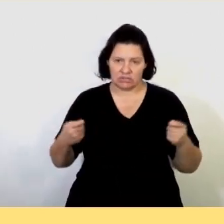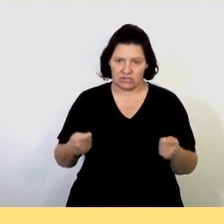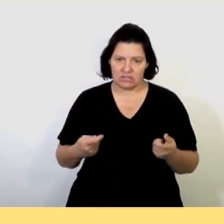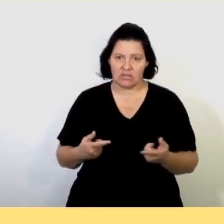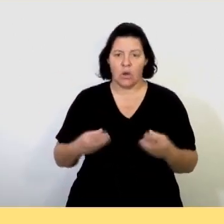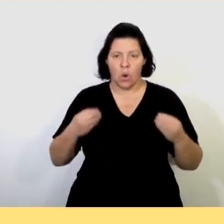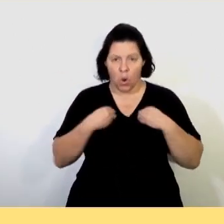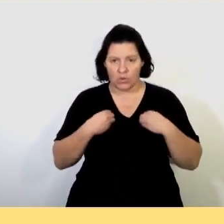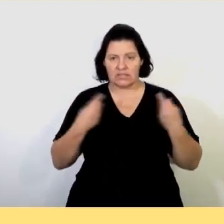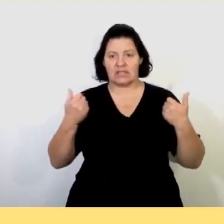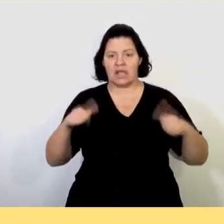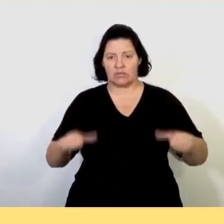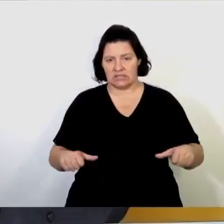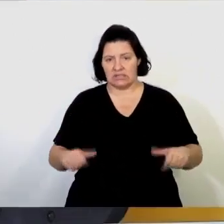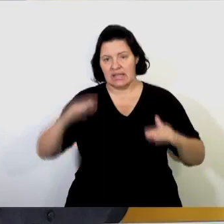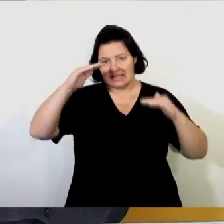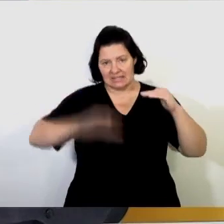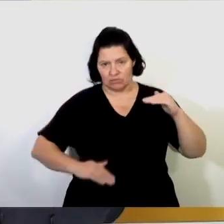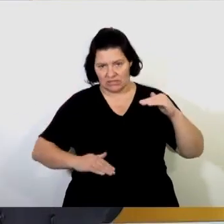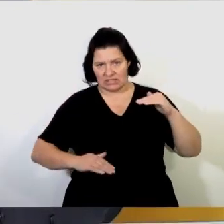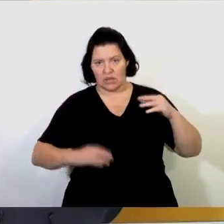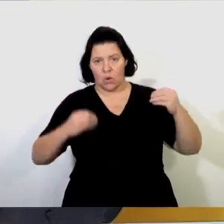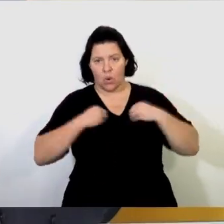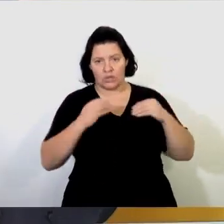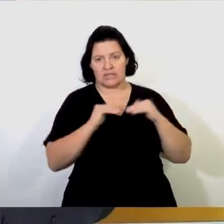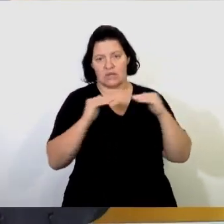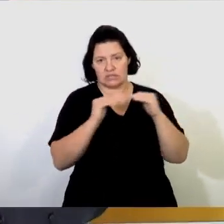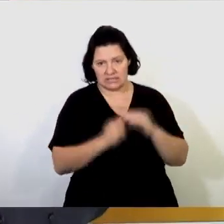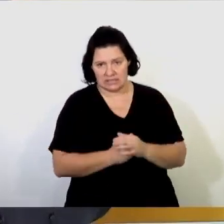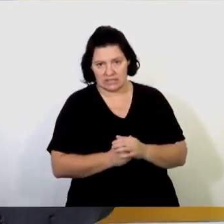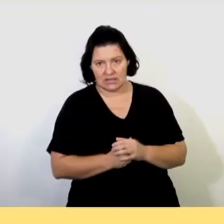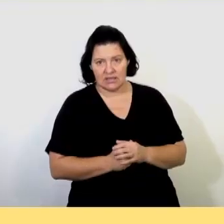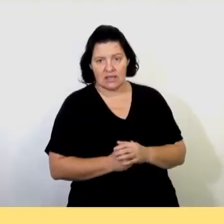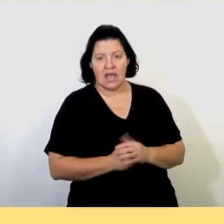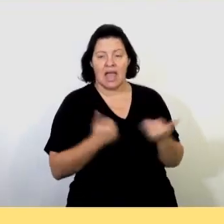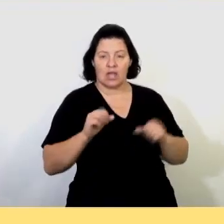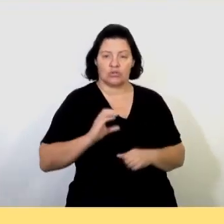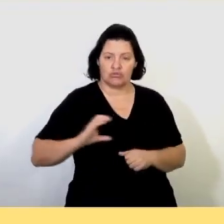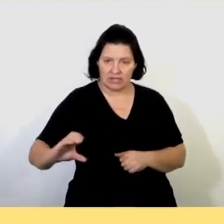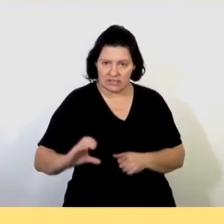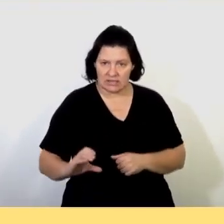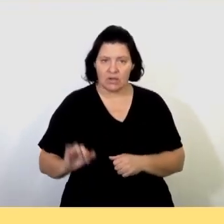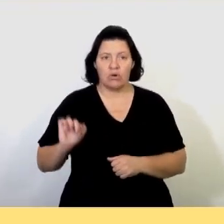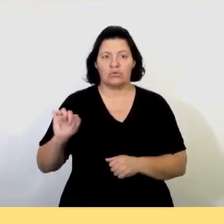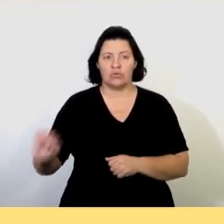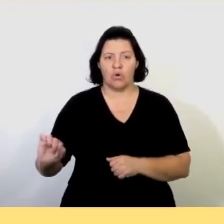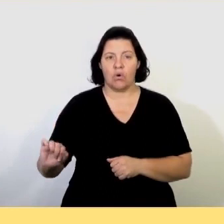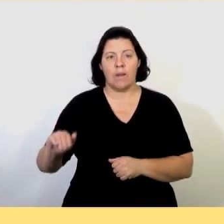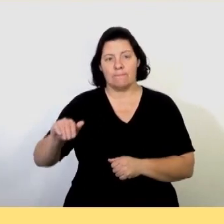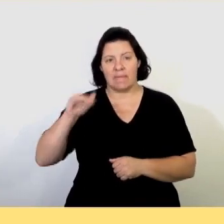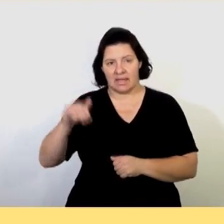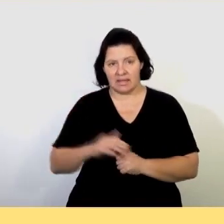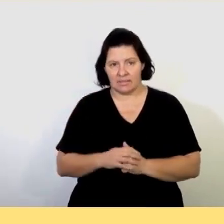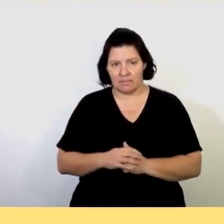Expenses decrease owner's equity. Expenses decrease your owner's equity. And then account credited, it will be